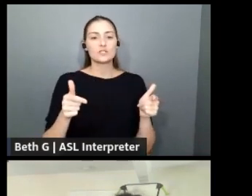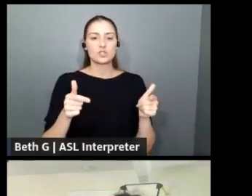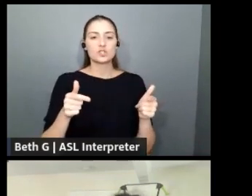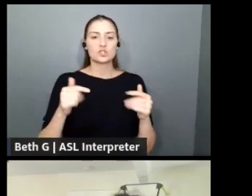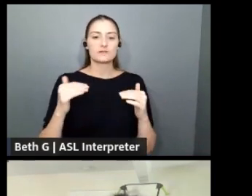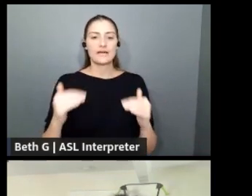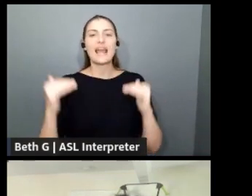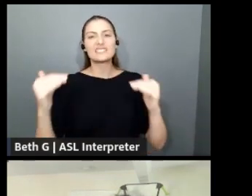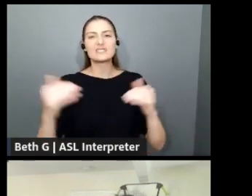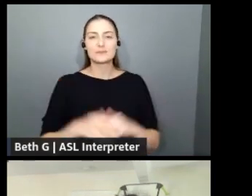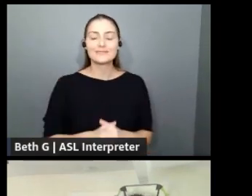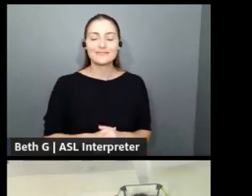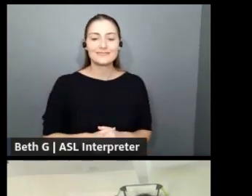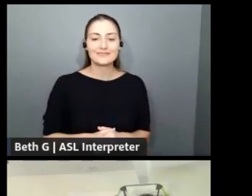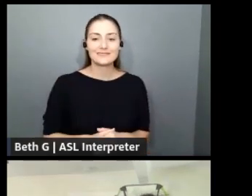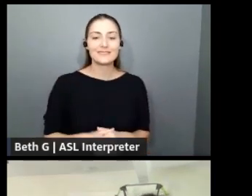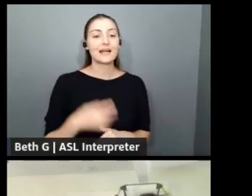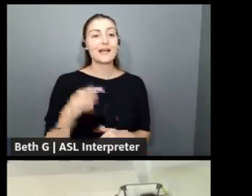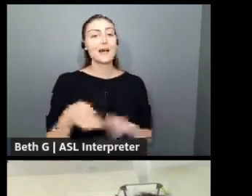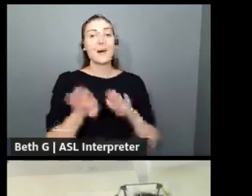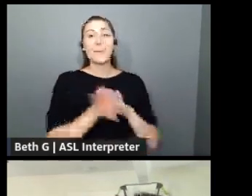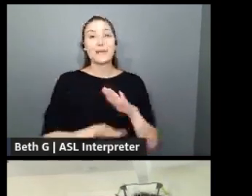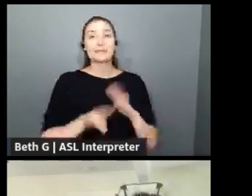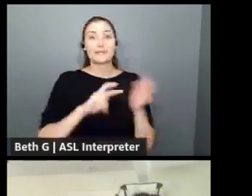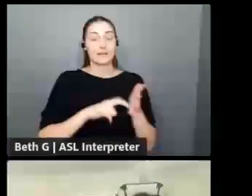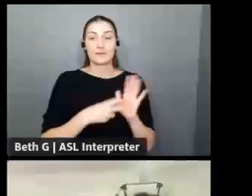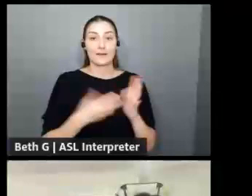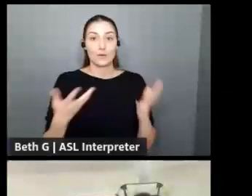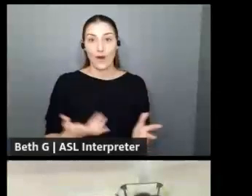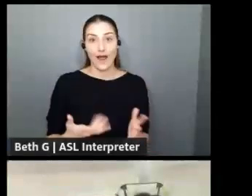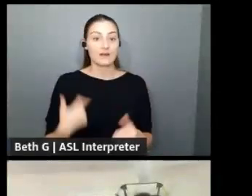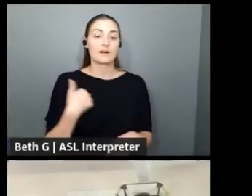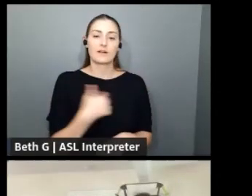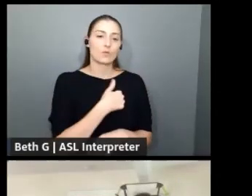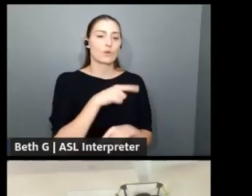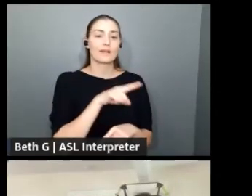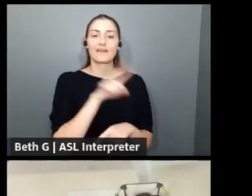So basically what this means is, if we're able to find